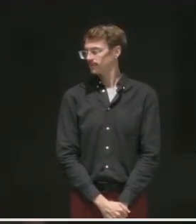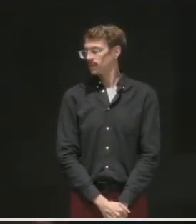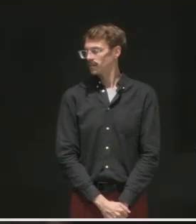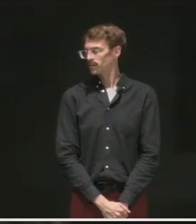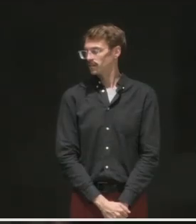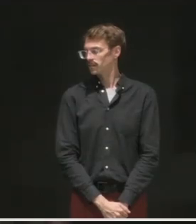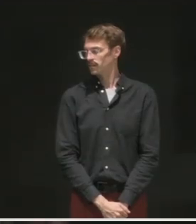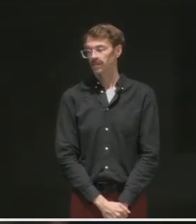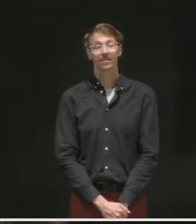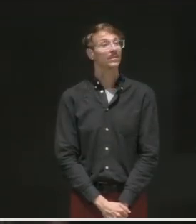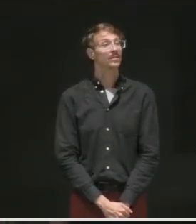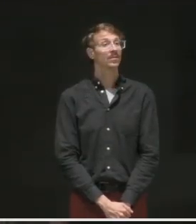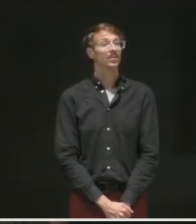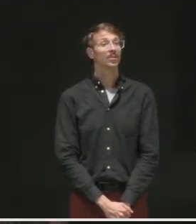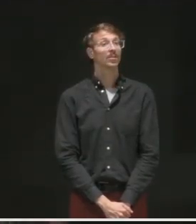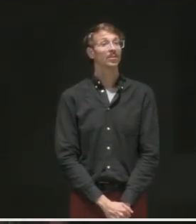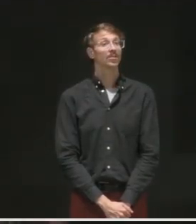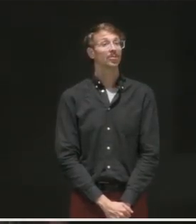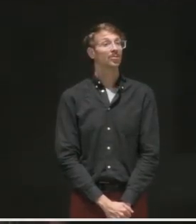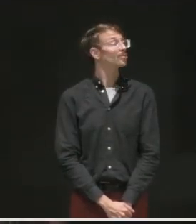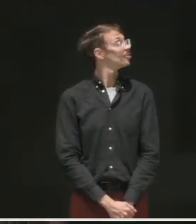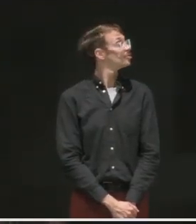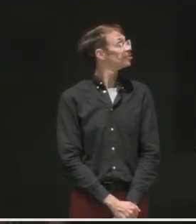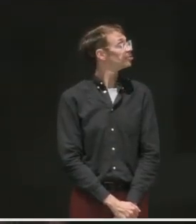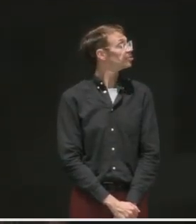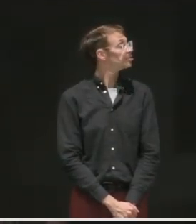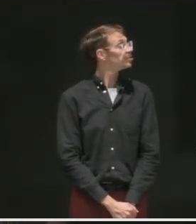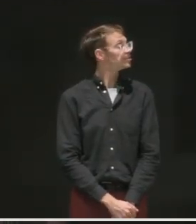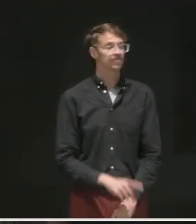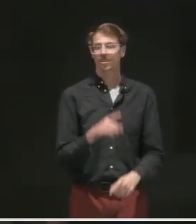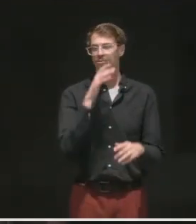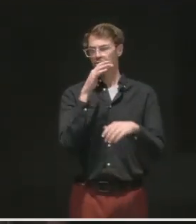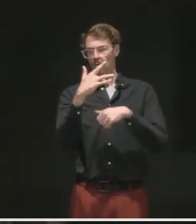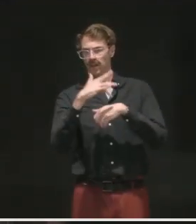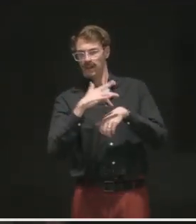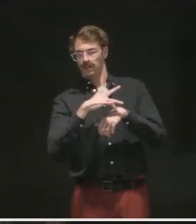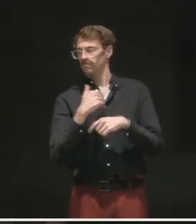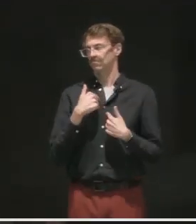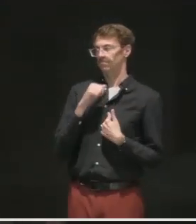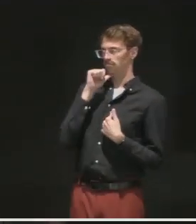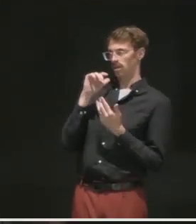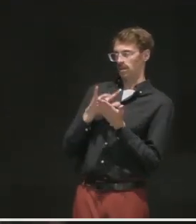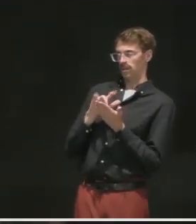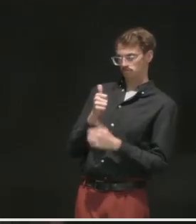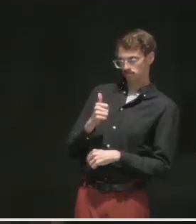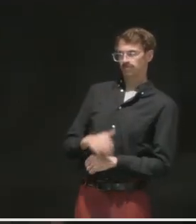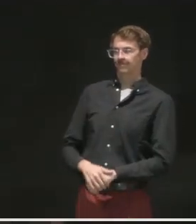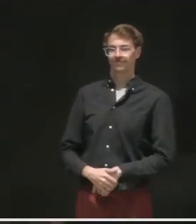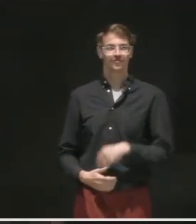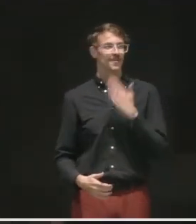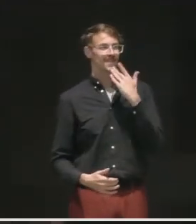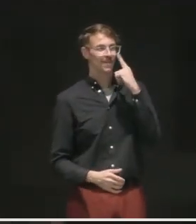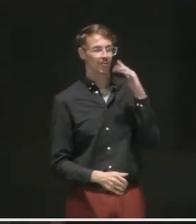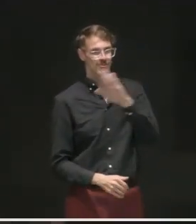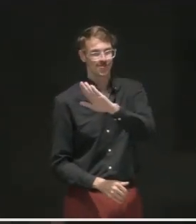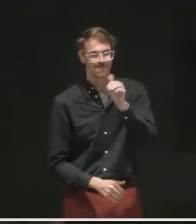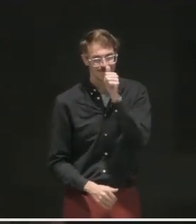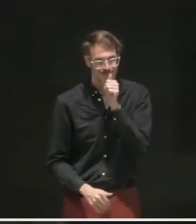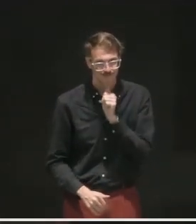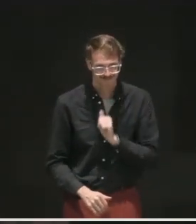The what? Click again? I'm not clicking. Okay. Thanks for your patience, guys.